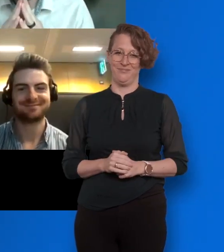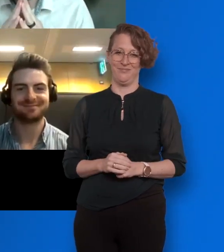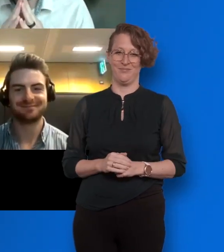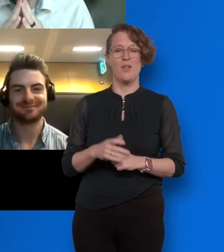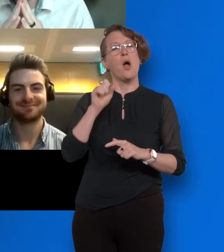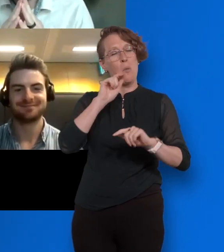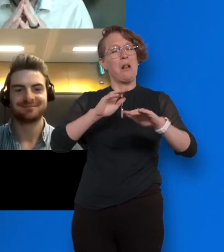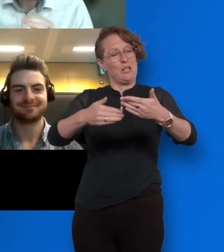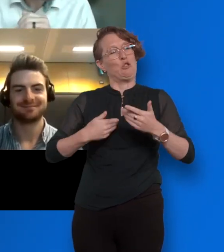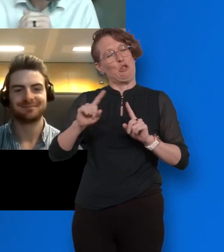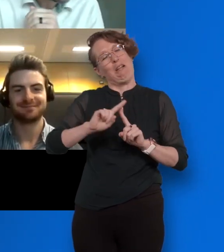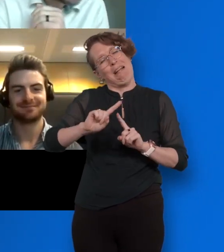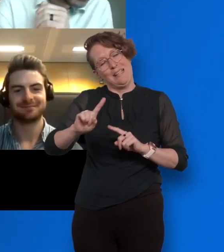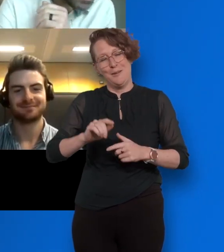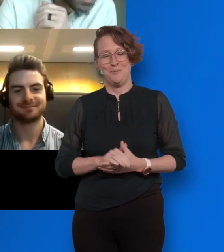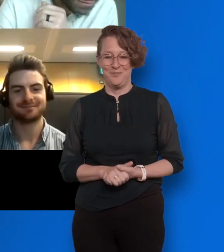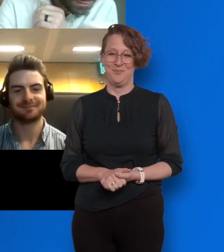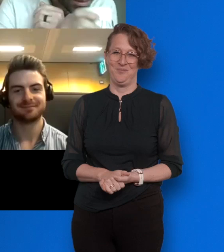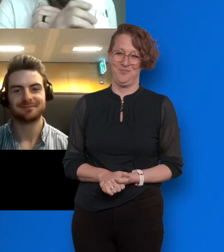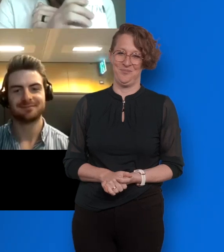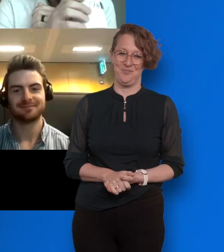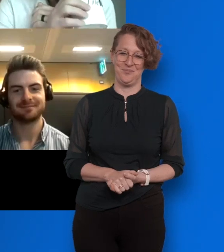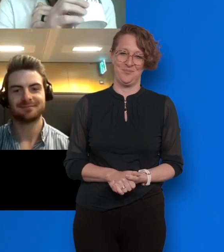I'll introduce them in a second.